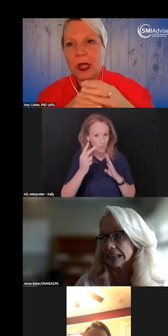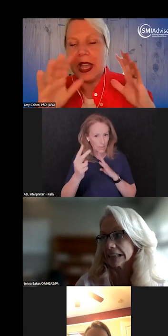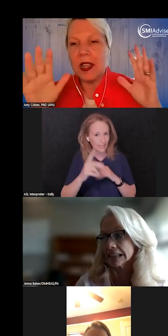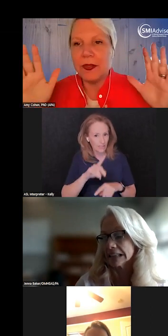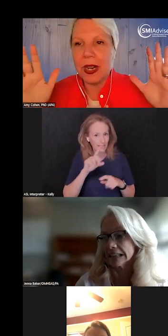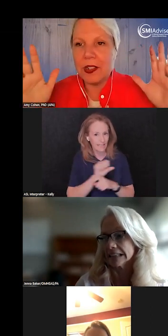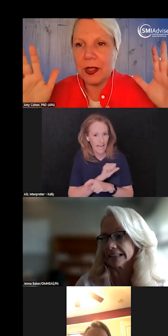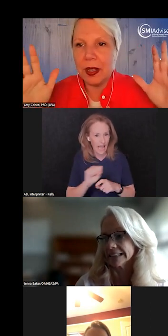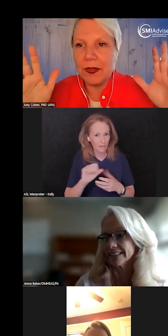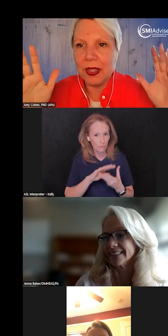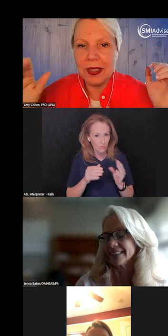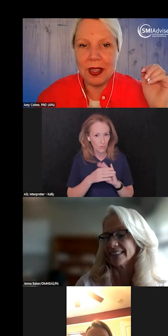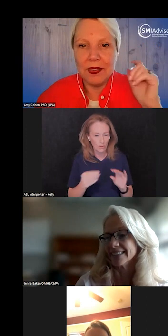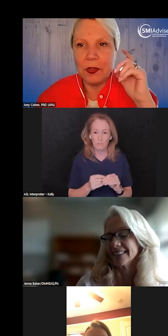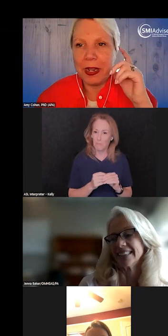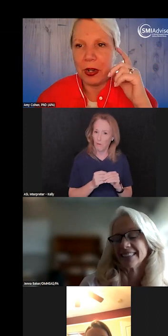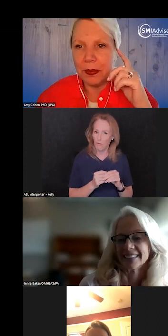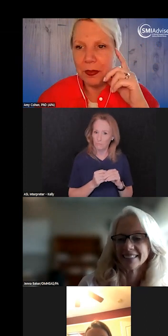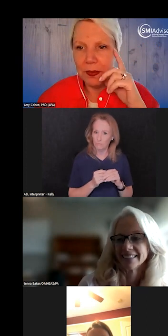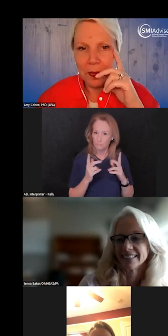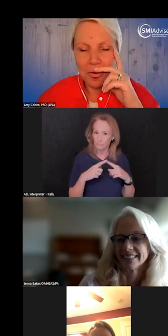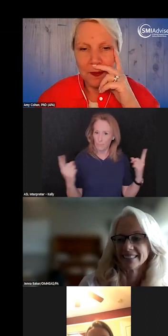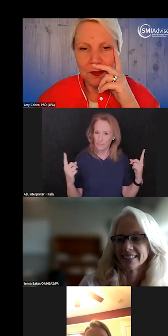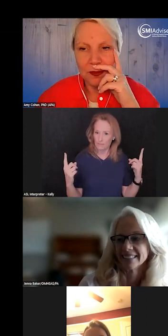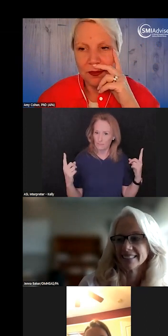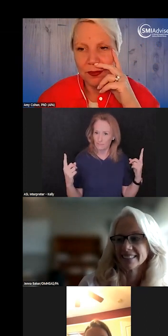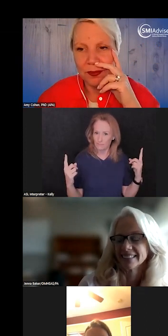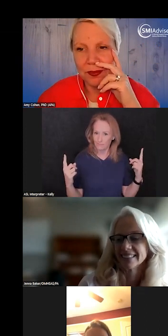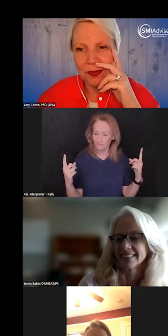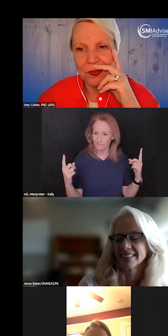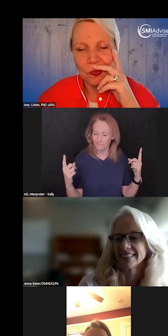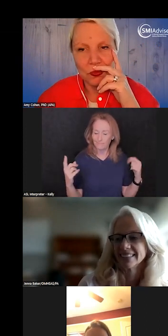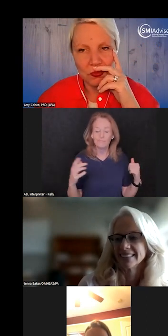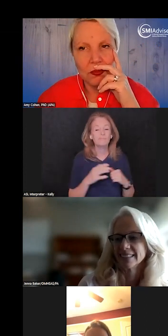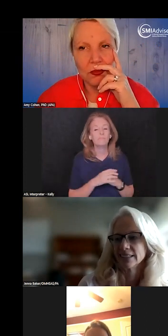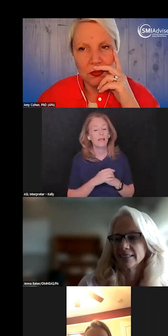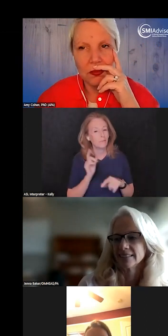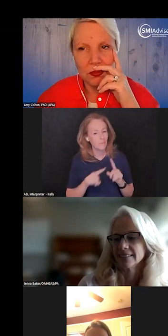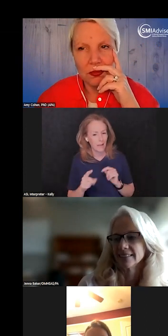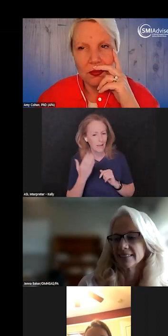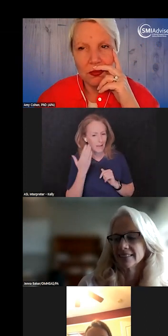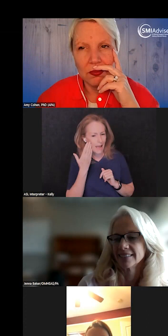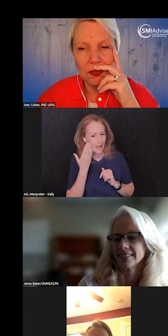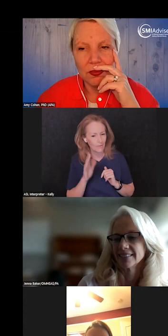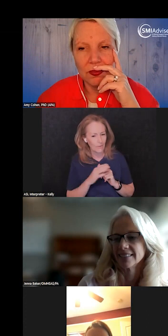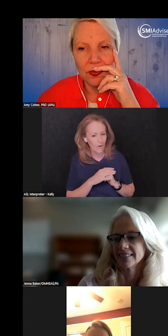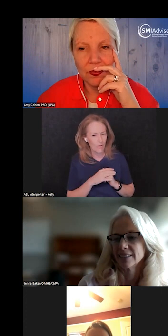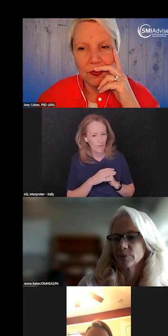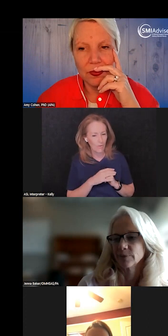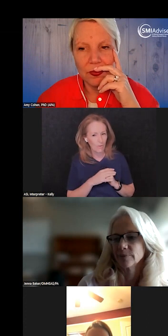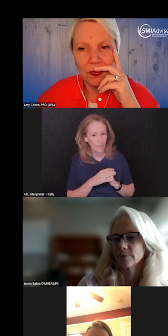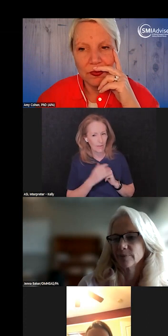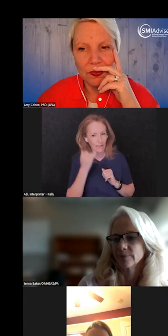the totally different end of the spectrum. But I don't know. I don't know if anybody's